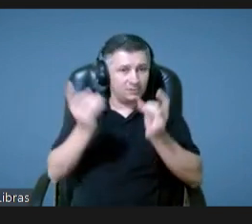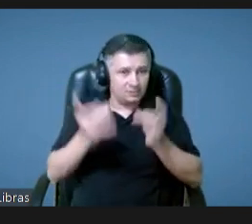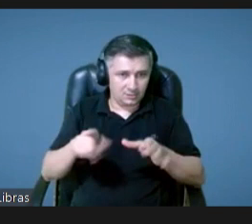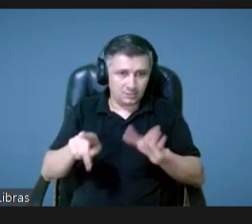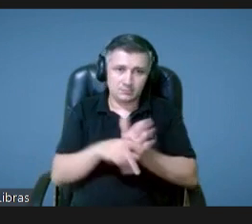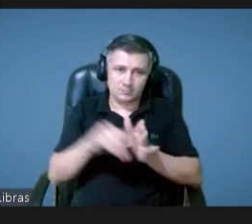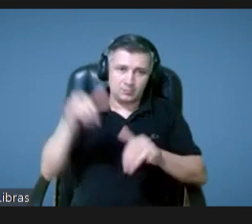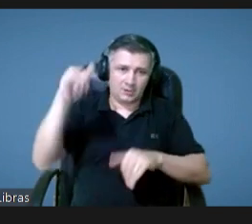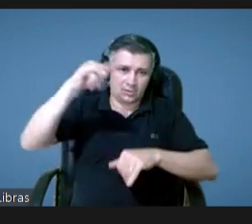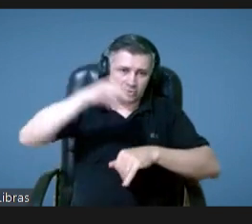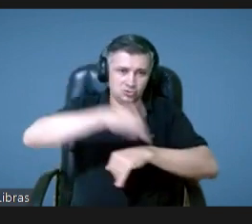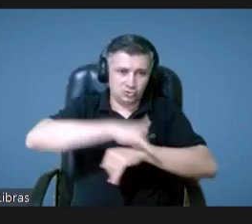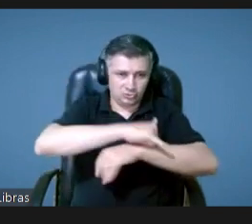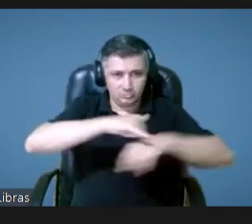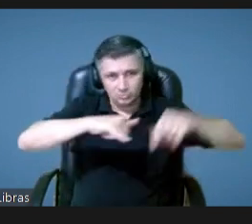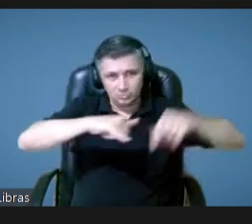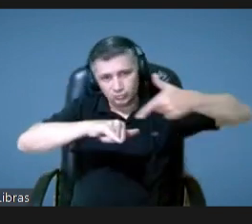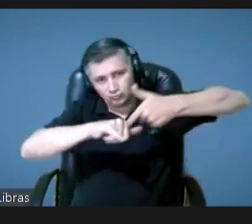from fuel.